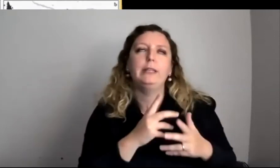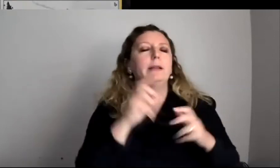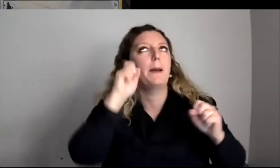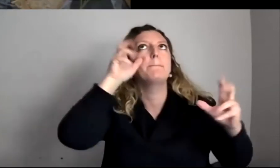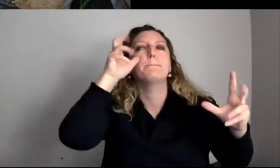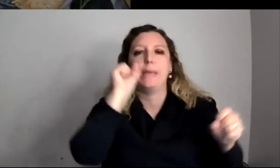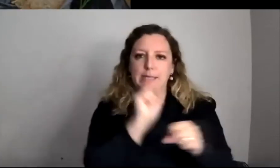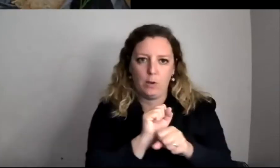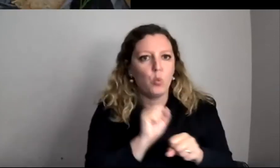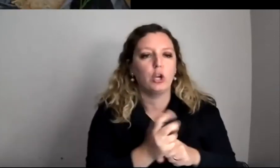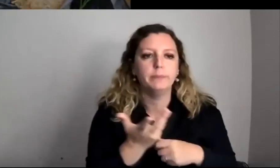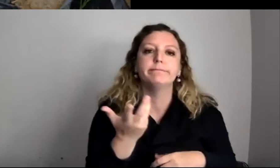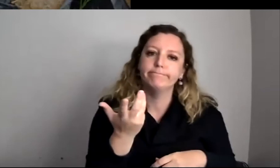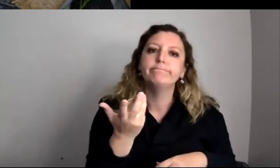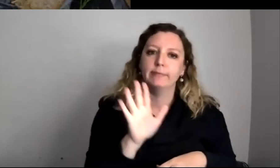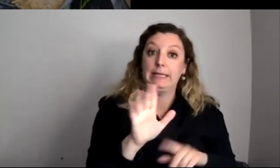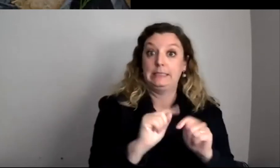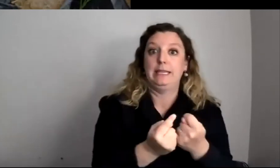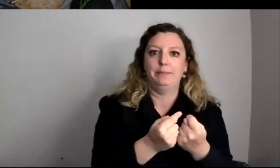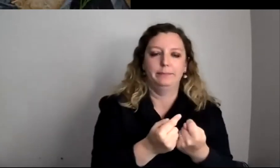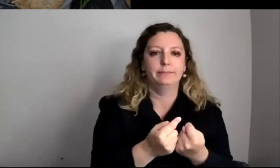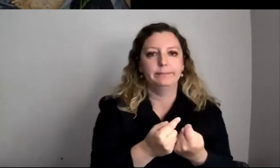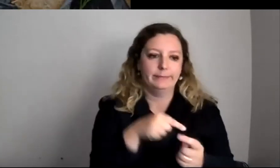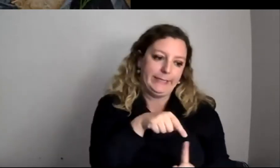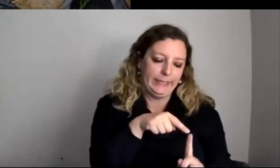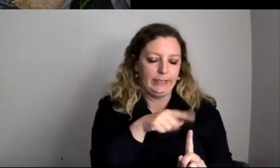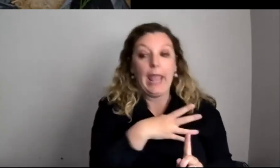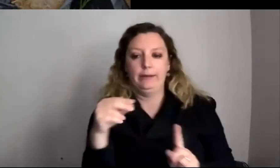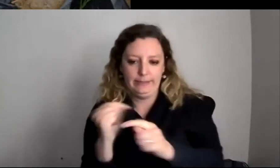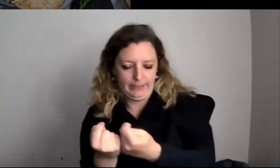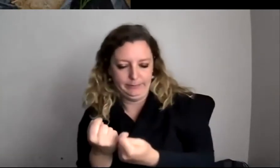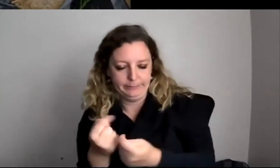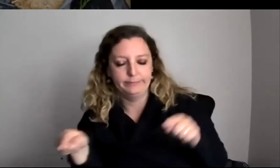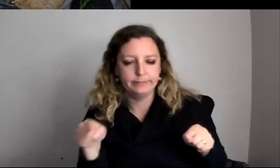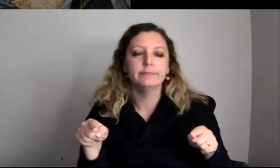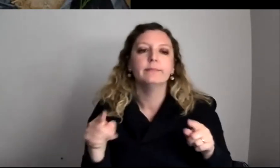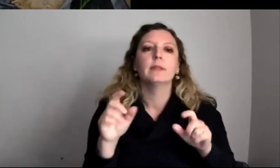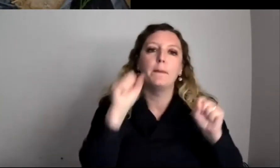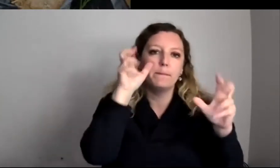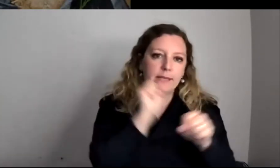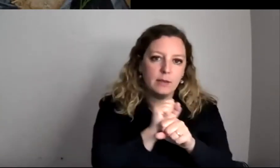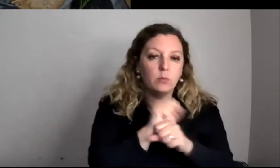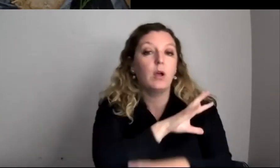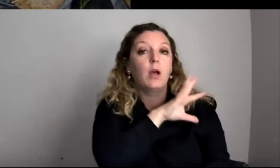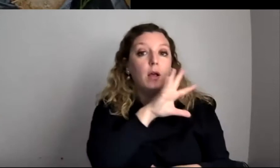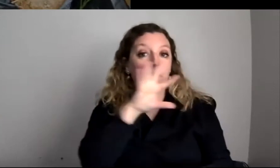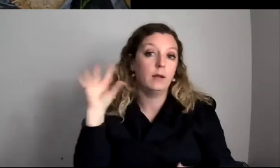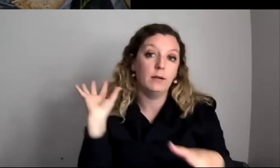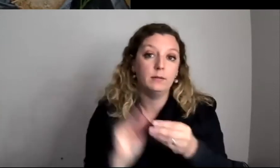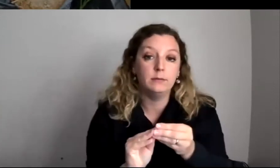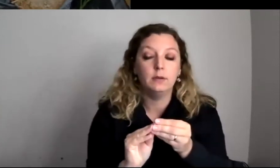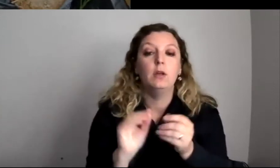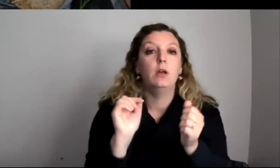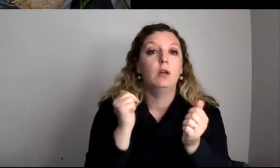amazing work. And his team, he isn't specifically, but his whole team is doing amazing work. And in total, they've already, with the help